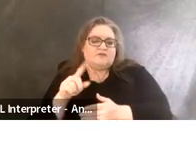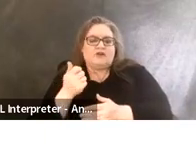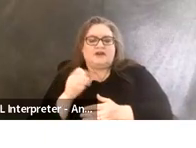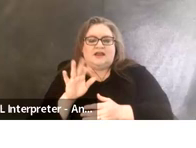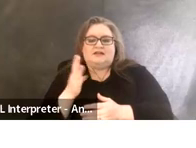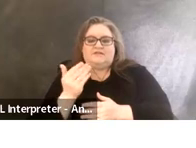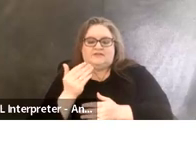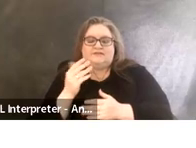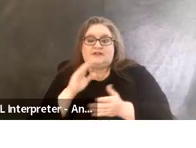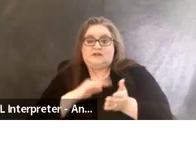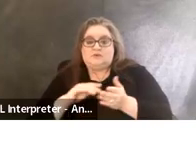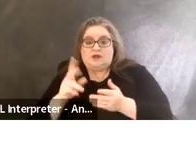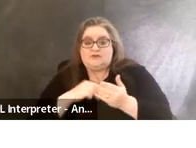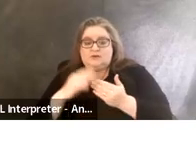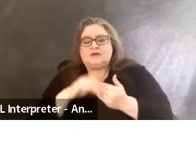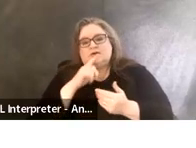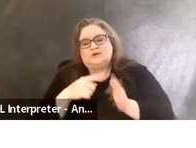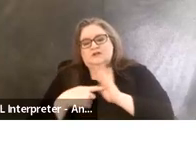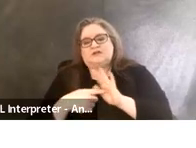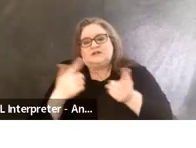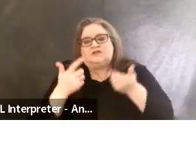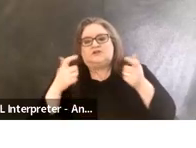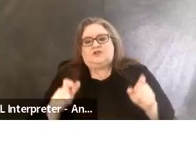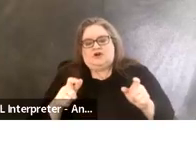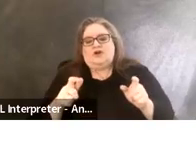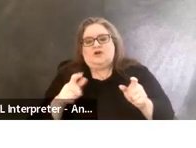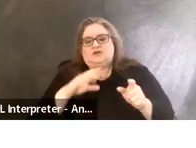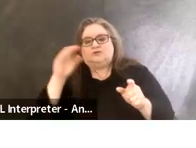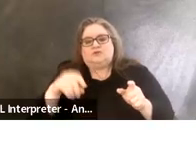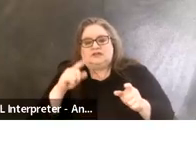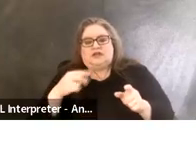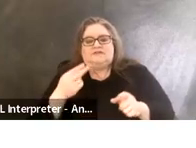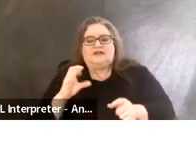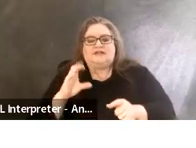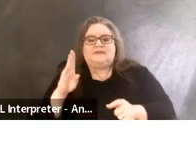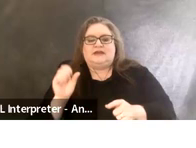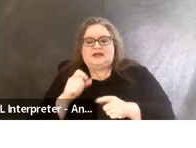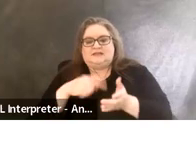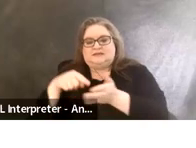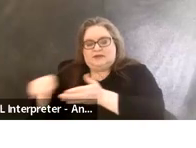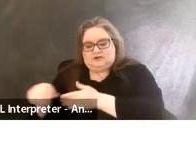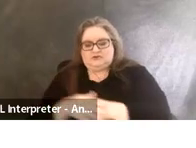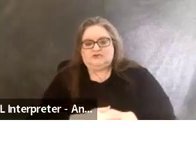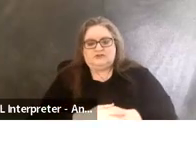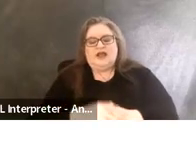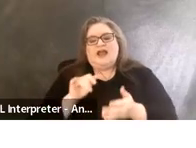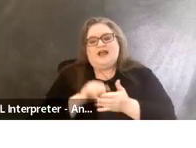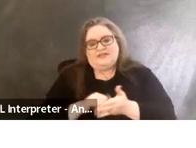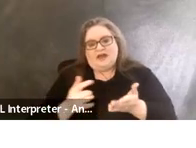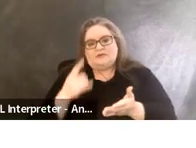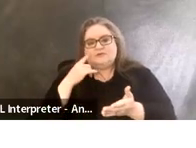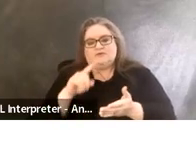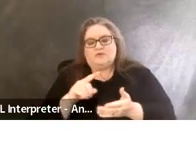waiver programs really represented the largest share of HCBS expenditures. And that accounted